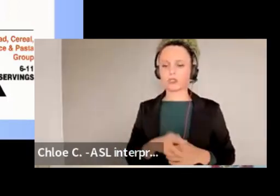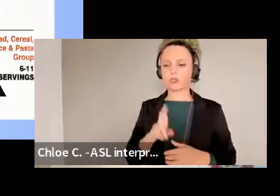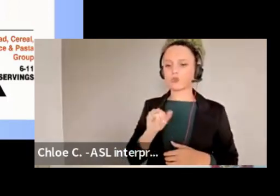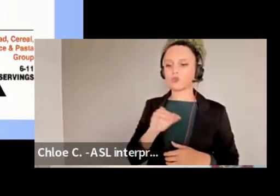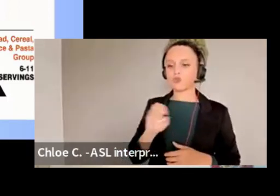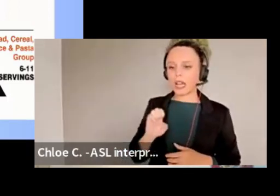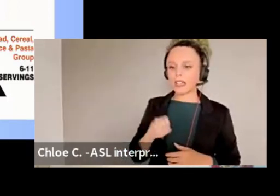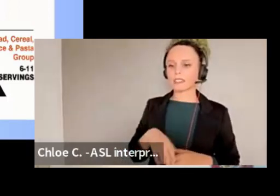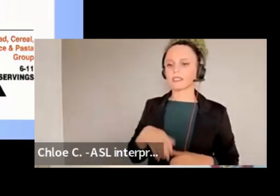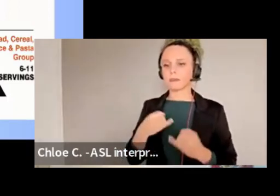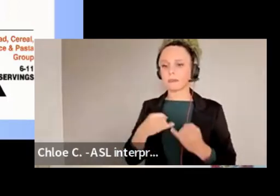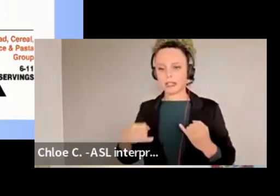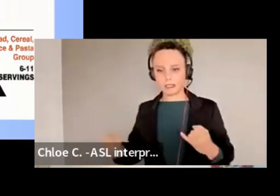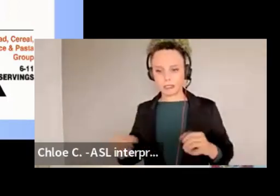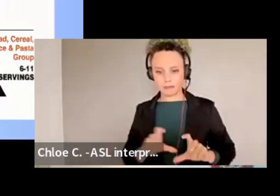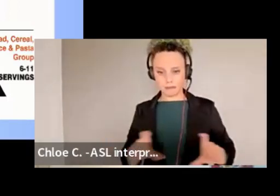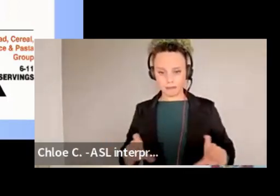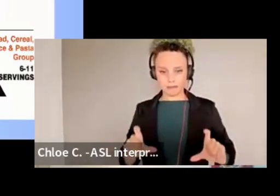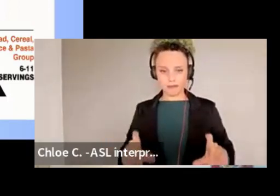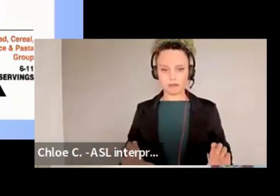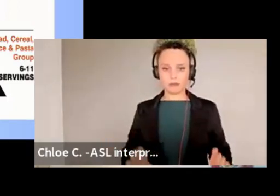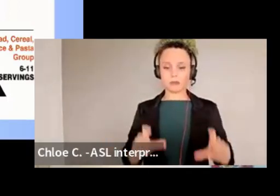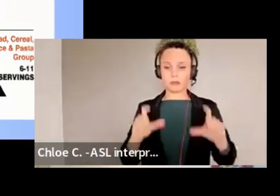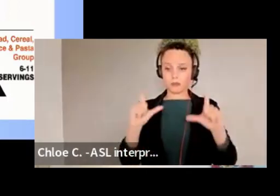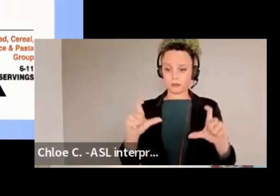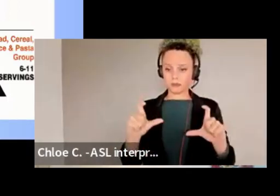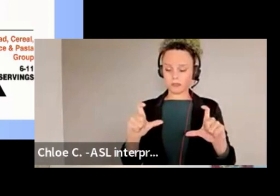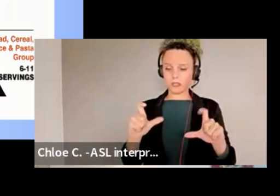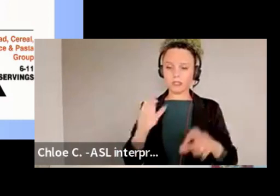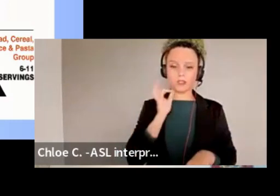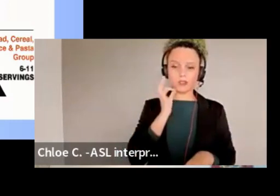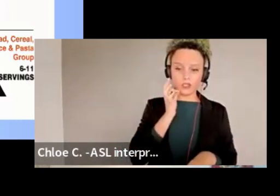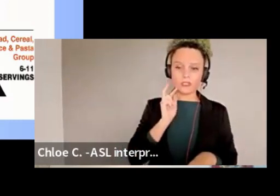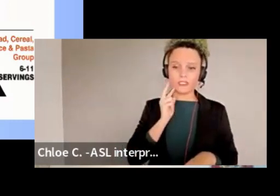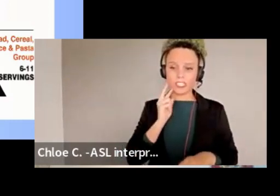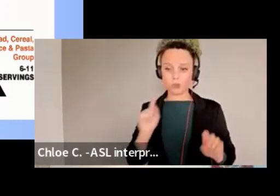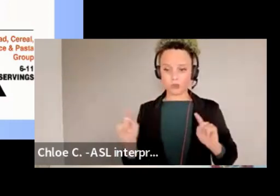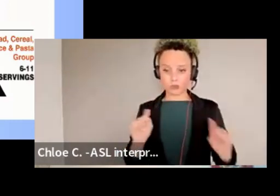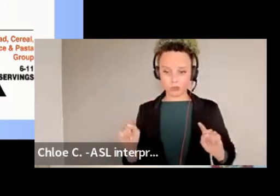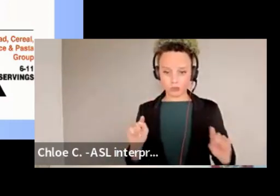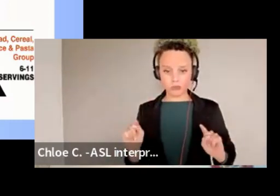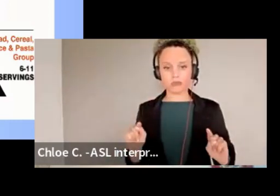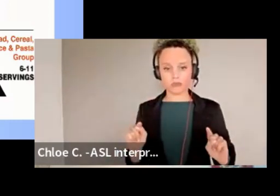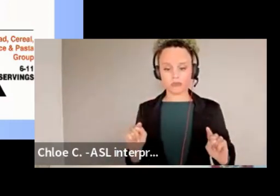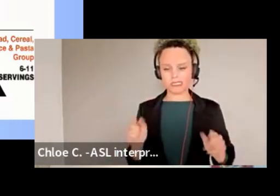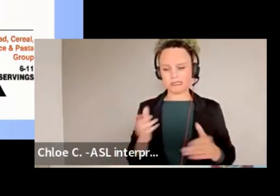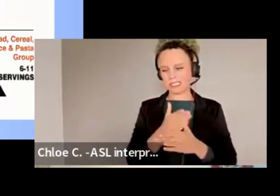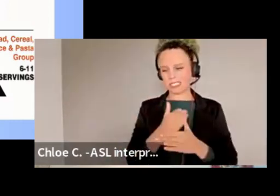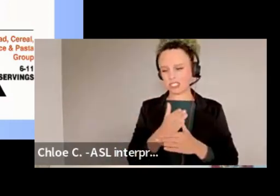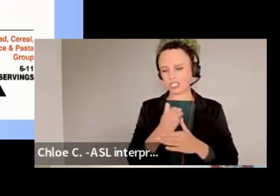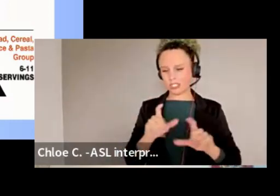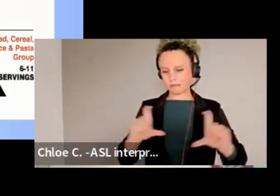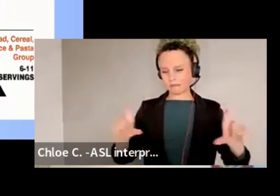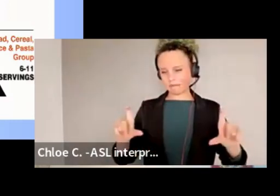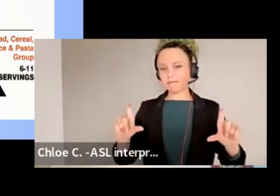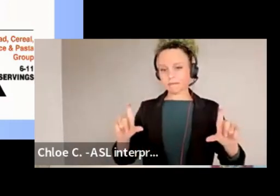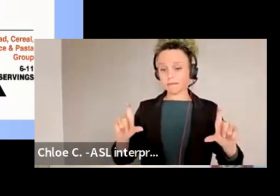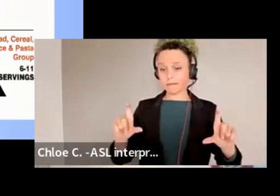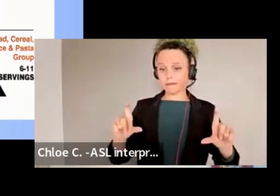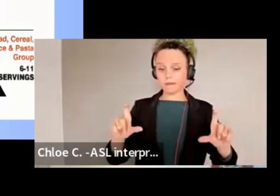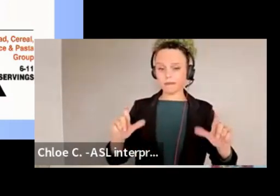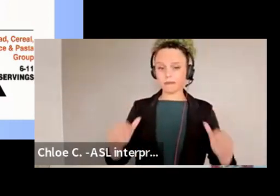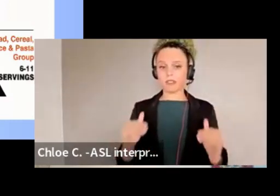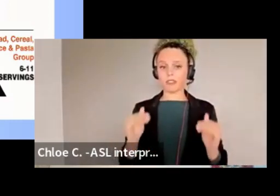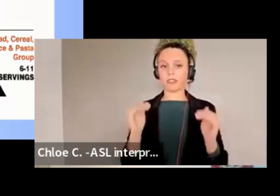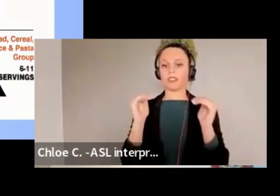So the bottom of the food pyramid is bread, cereal, rice, and pasta. The next group up